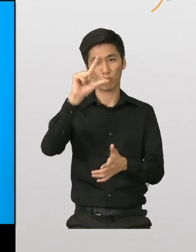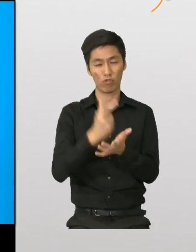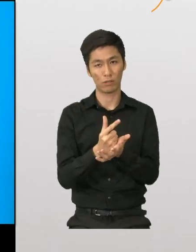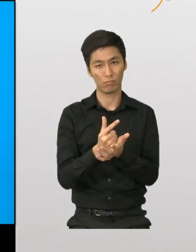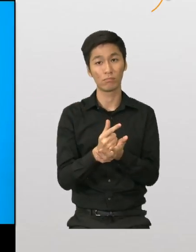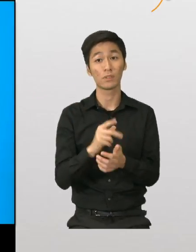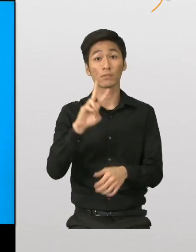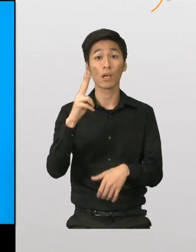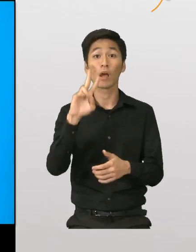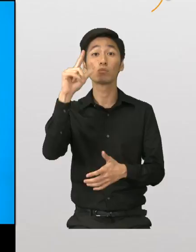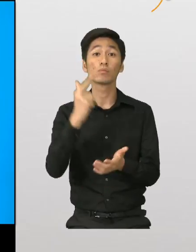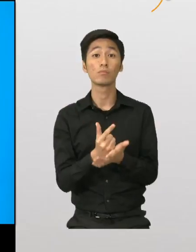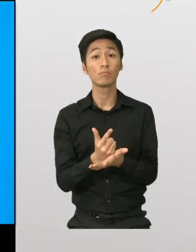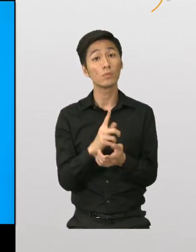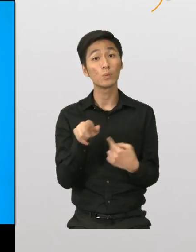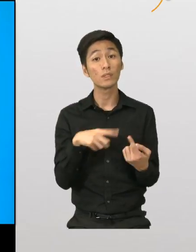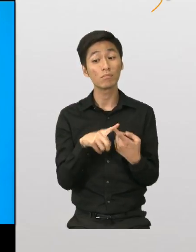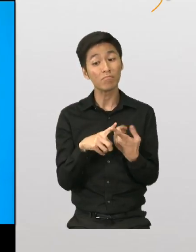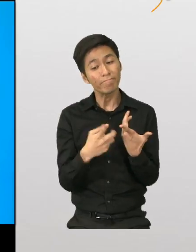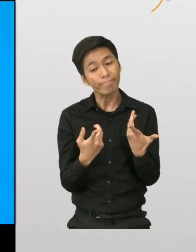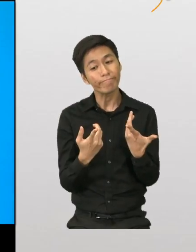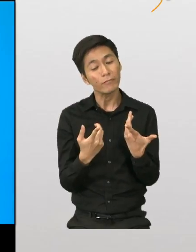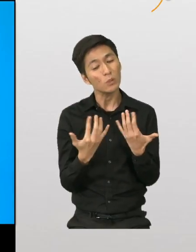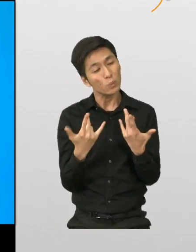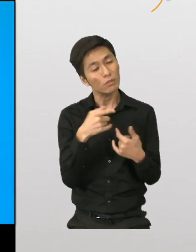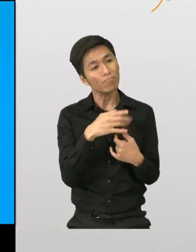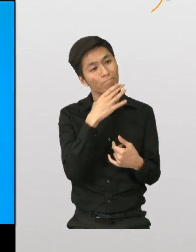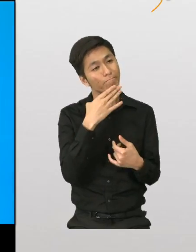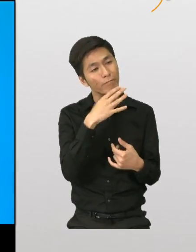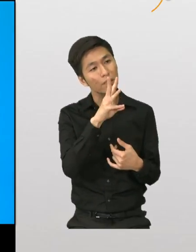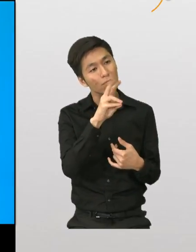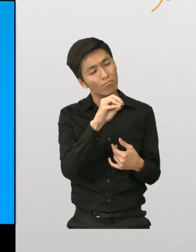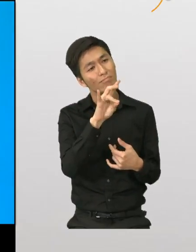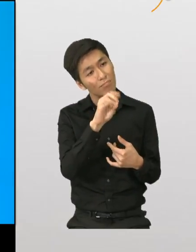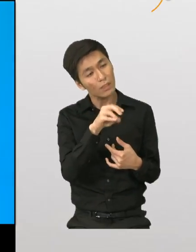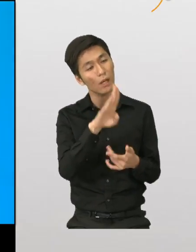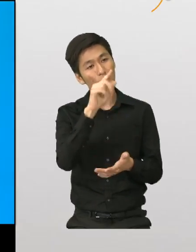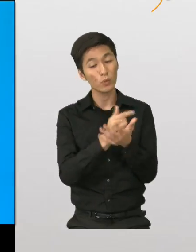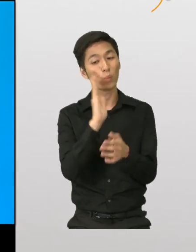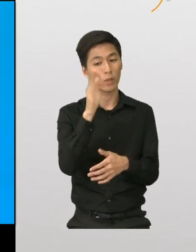upgrading, at about the 60 or 70 year mark. And let's call this HIP 2.